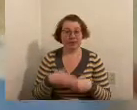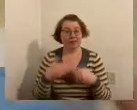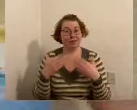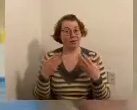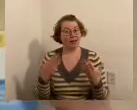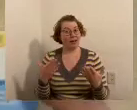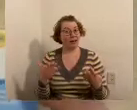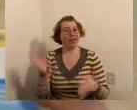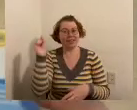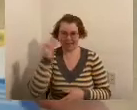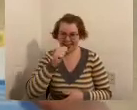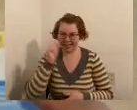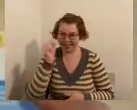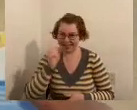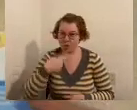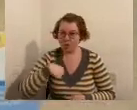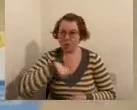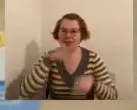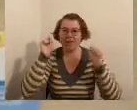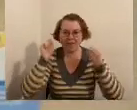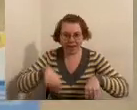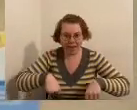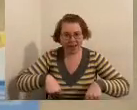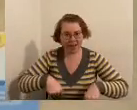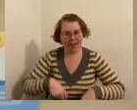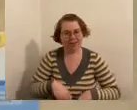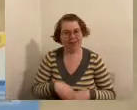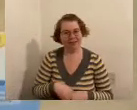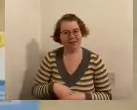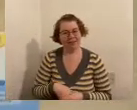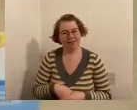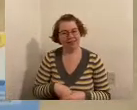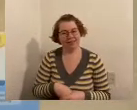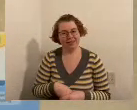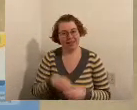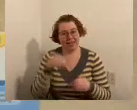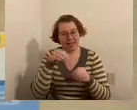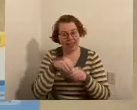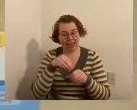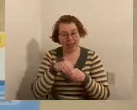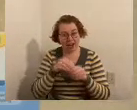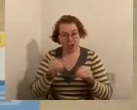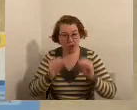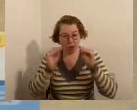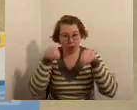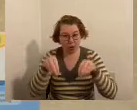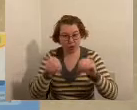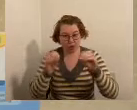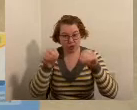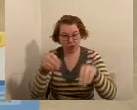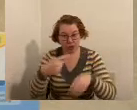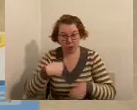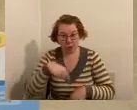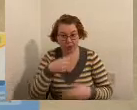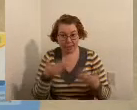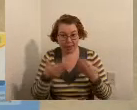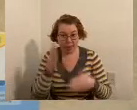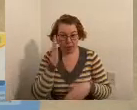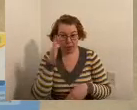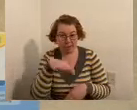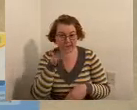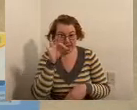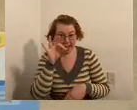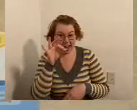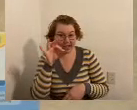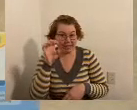Well, yes, we can. In the ocean, We might be able to